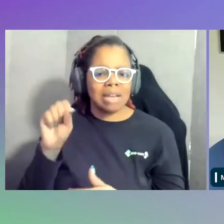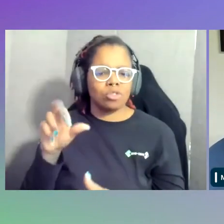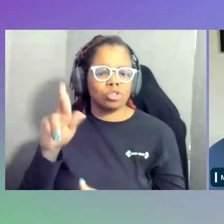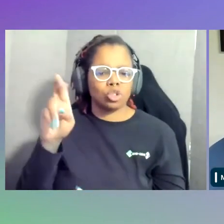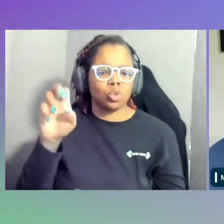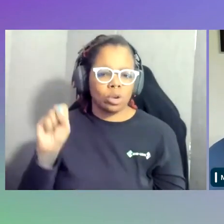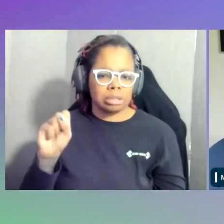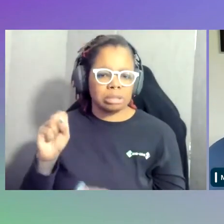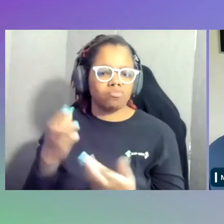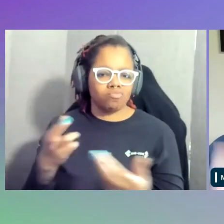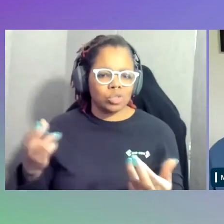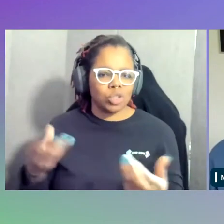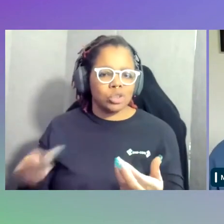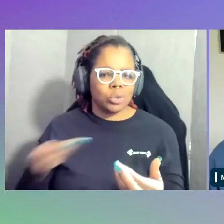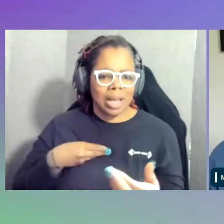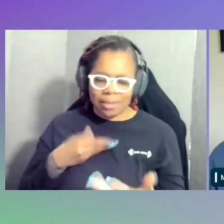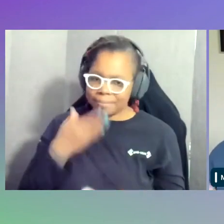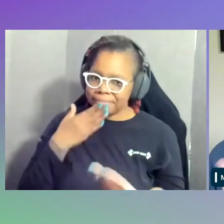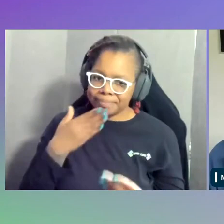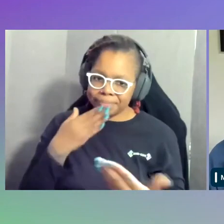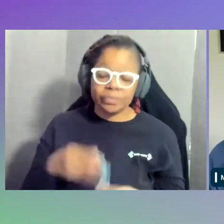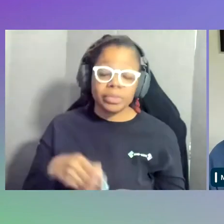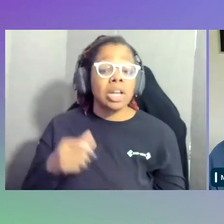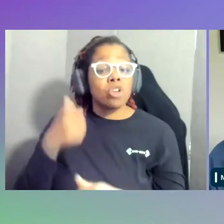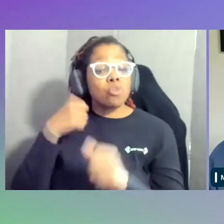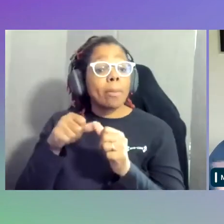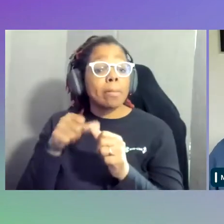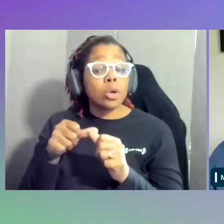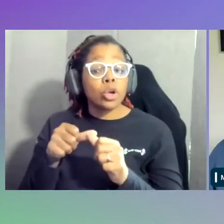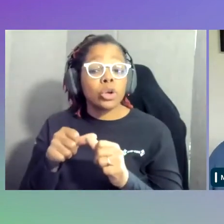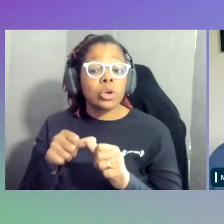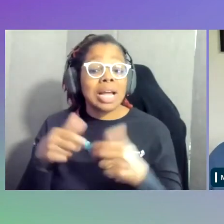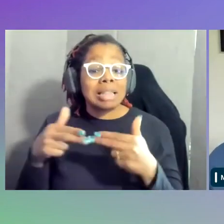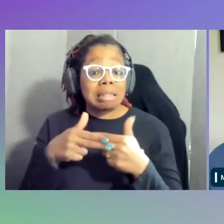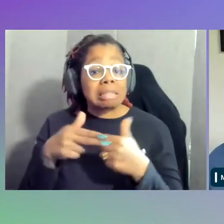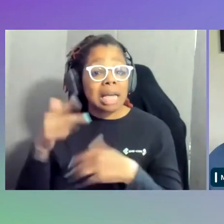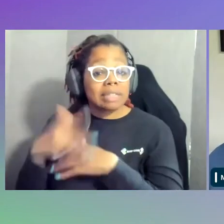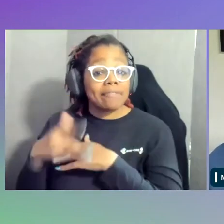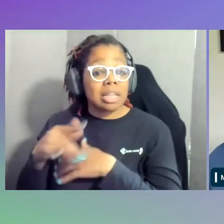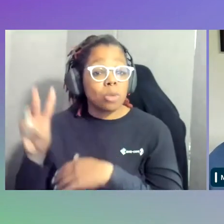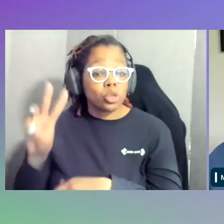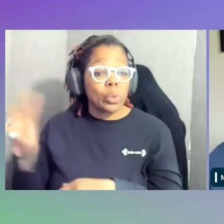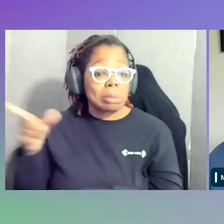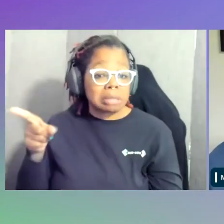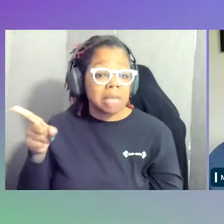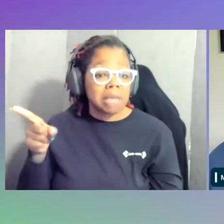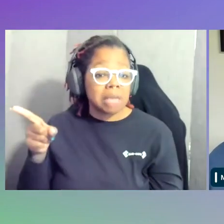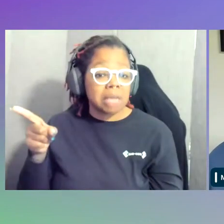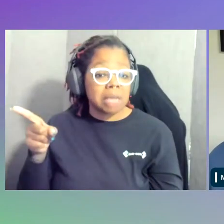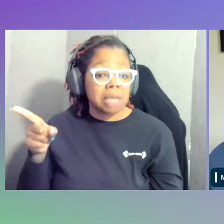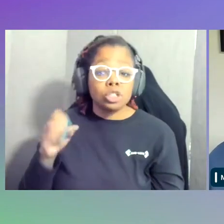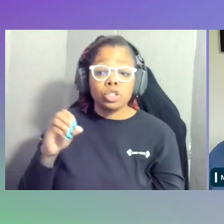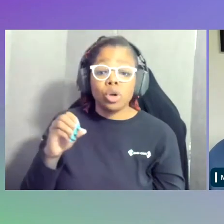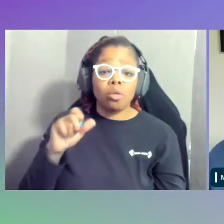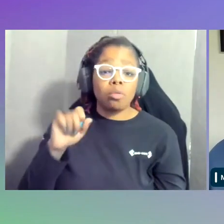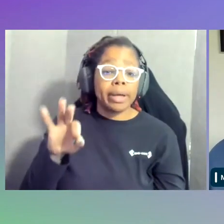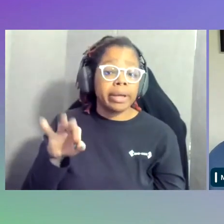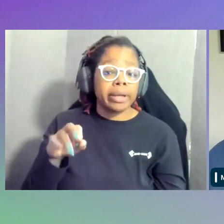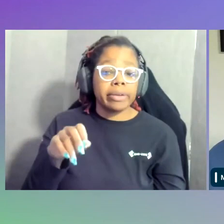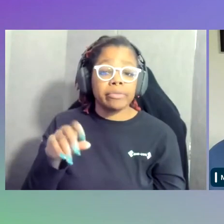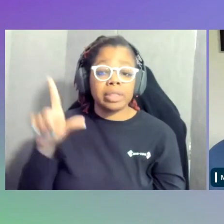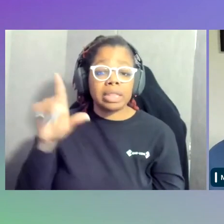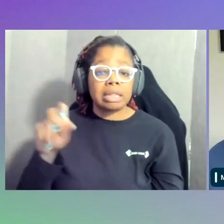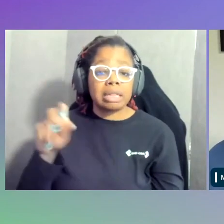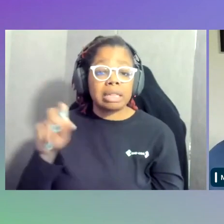So remember that the slide deck is available on the website, and so if those links